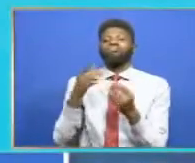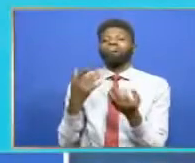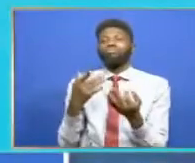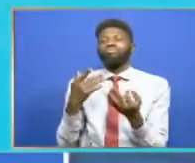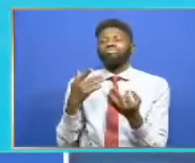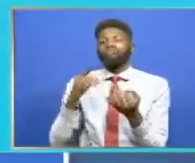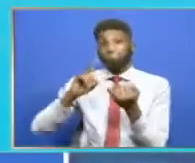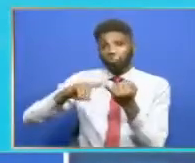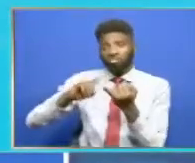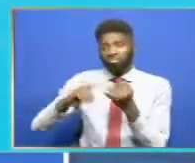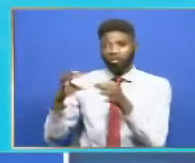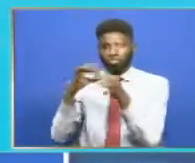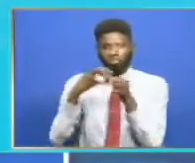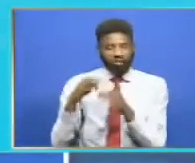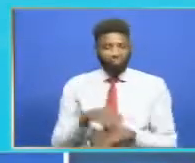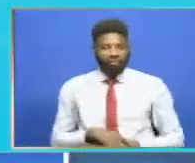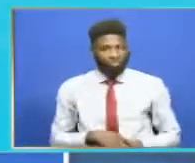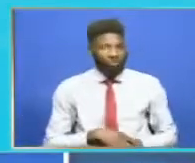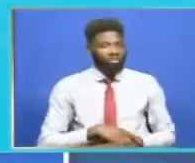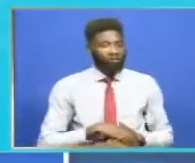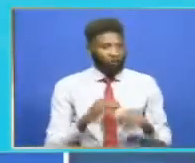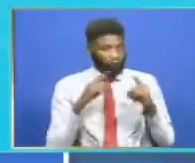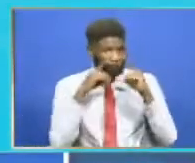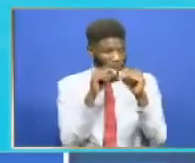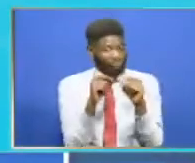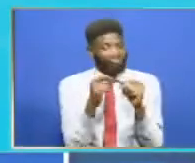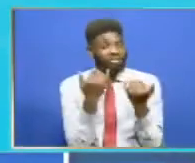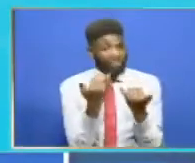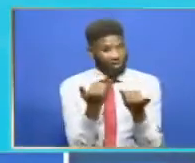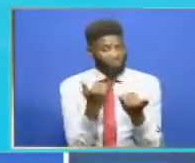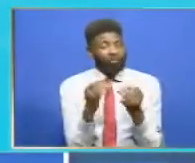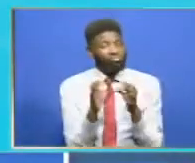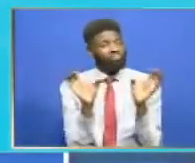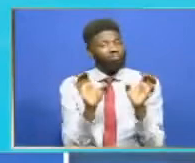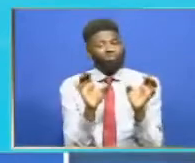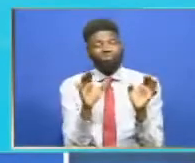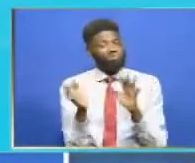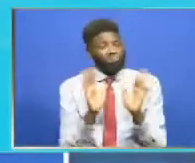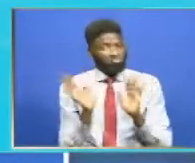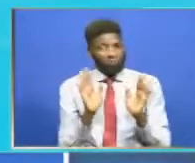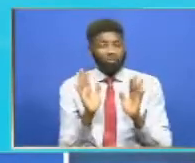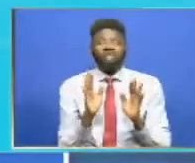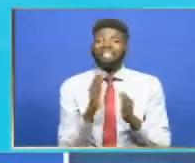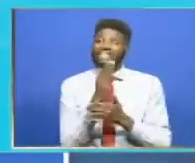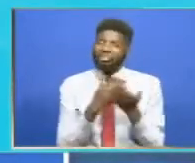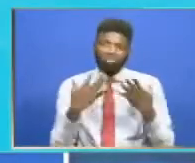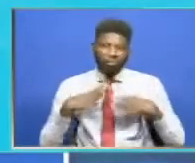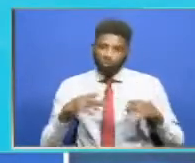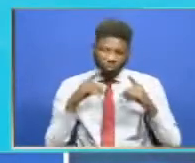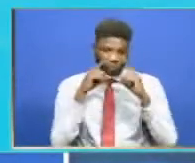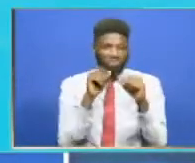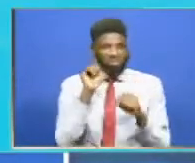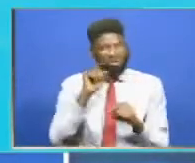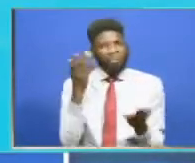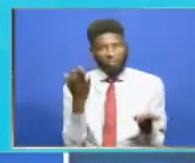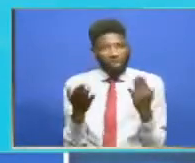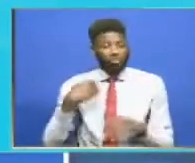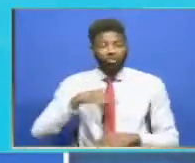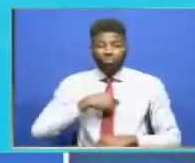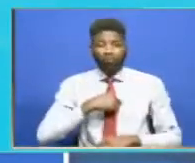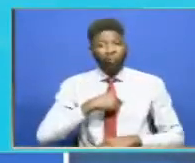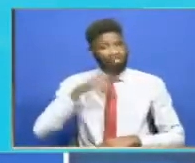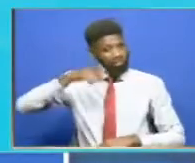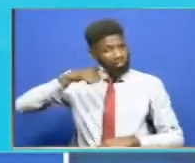we cannot be divided, a delicate balancing act, some people talking about we need some of these things factored